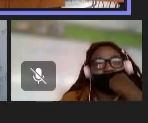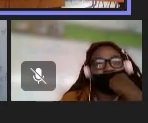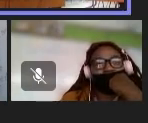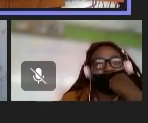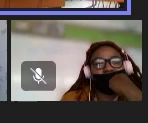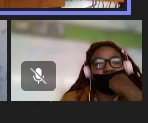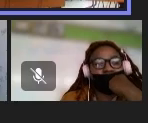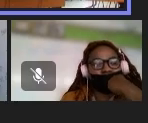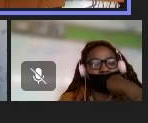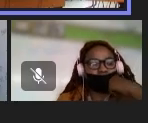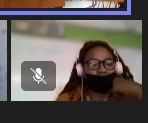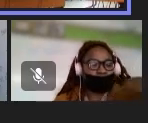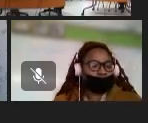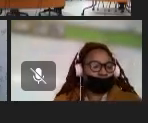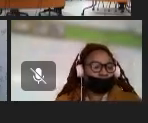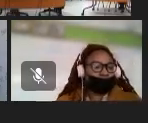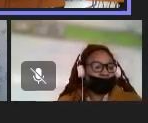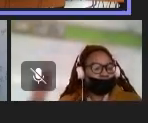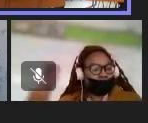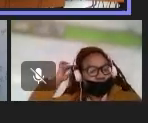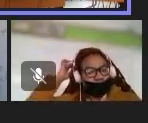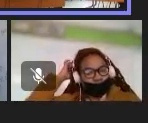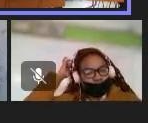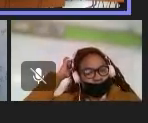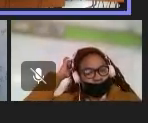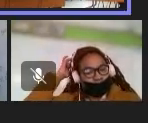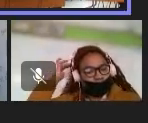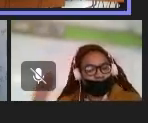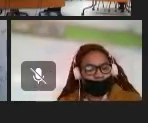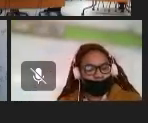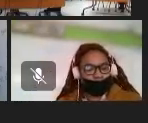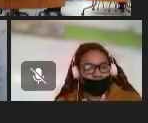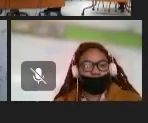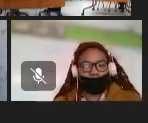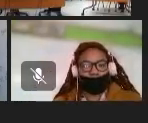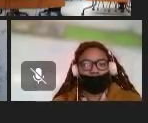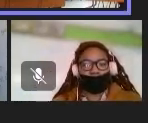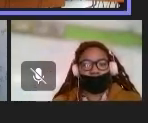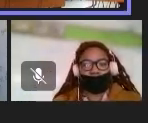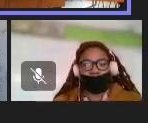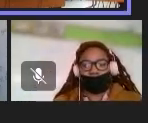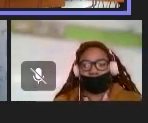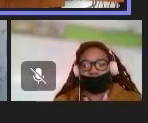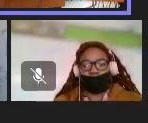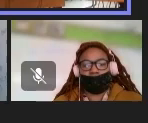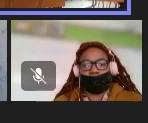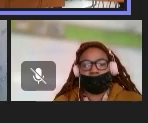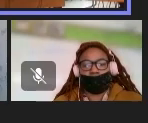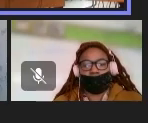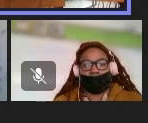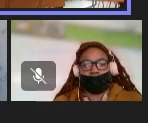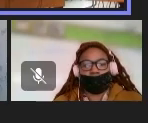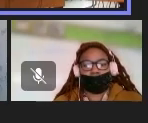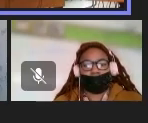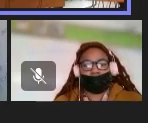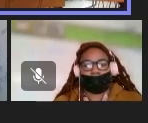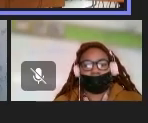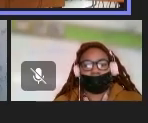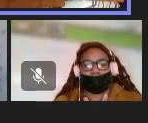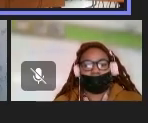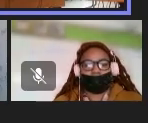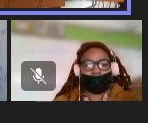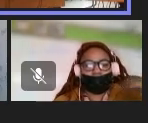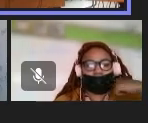of society. I'm also a career and technical education teacher, so I wanted to be a